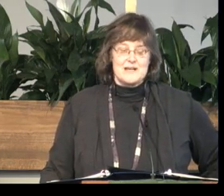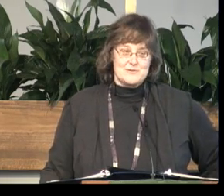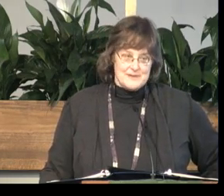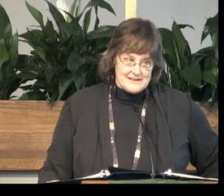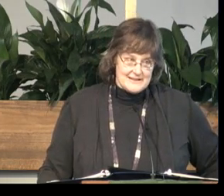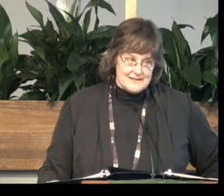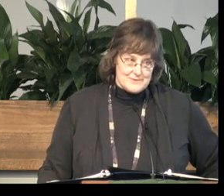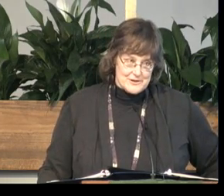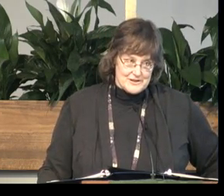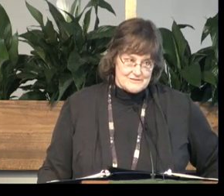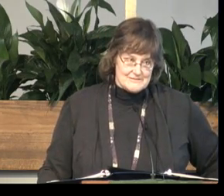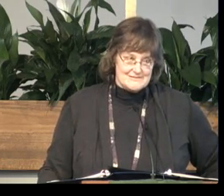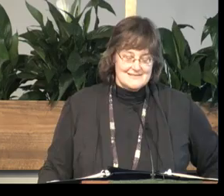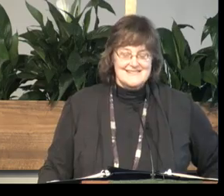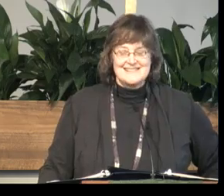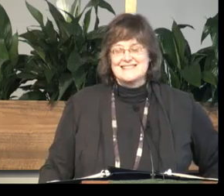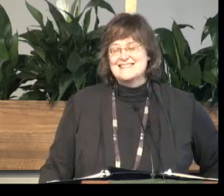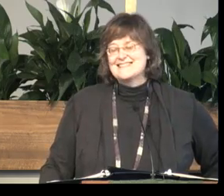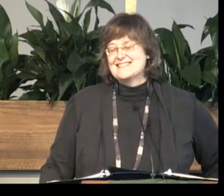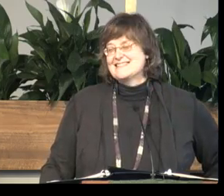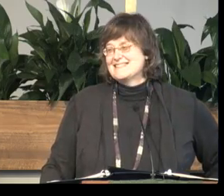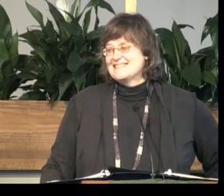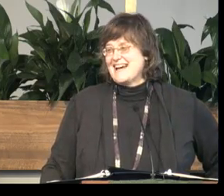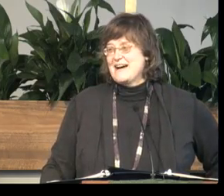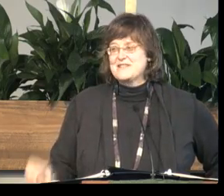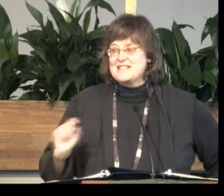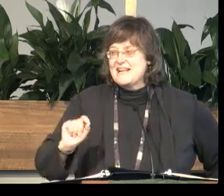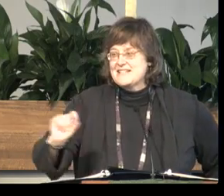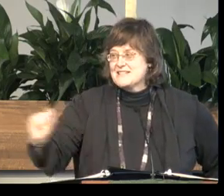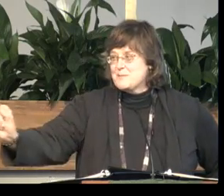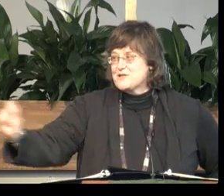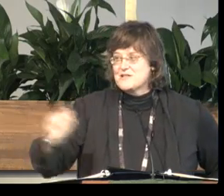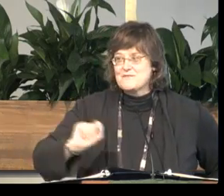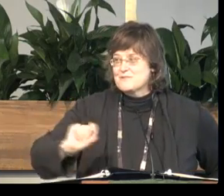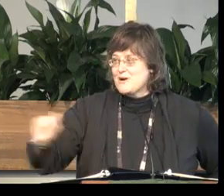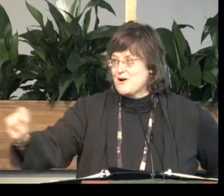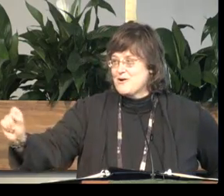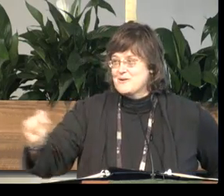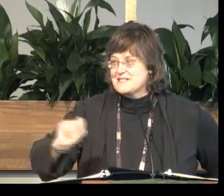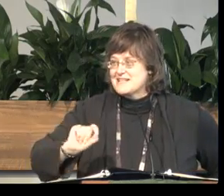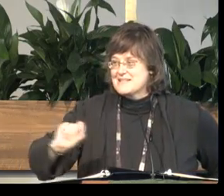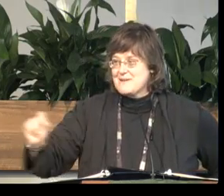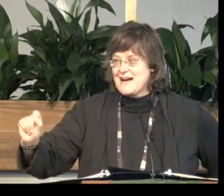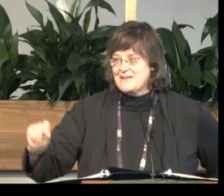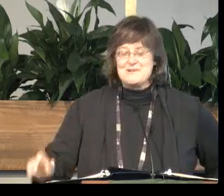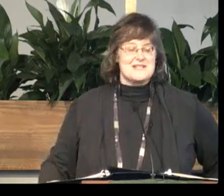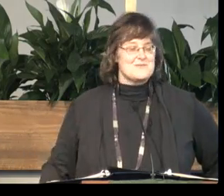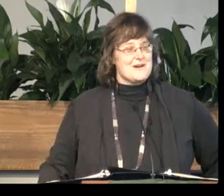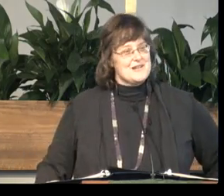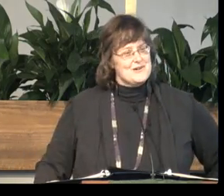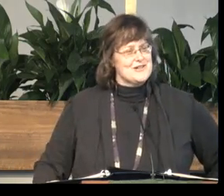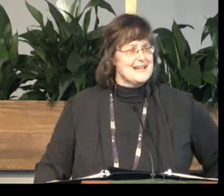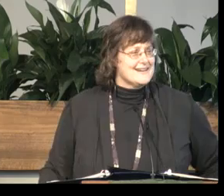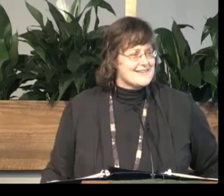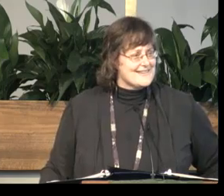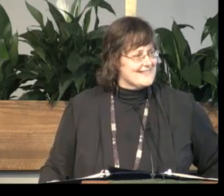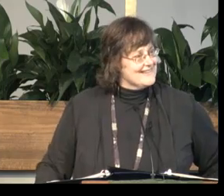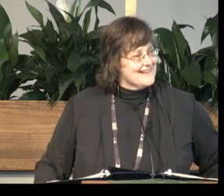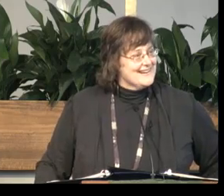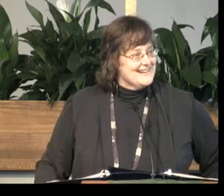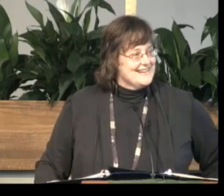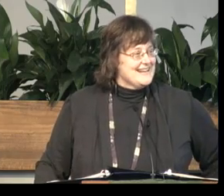have your neighbor write neatly for you. Have an attendance person for the row. It doesn't matter. We just want to know you're